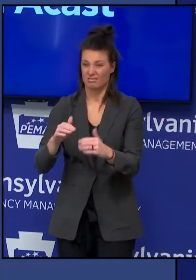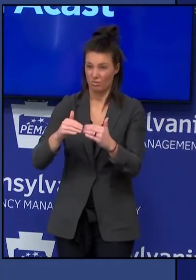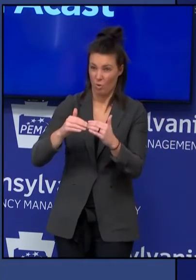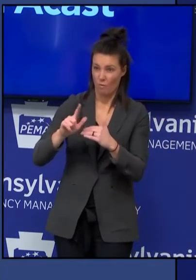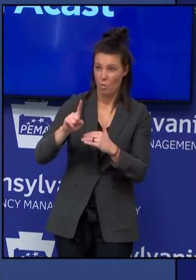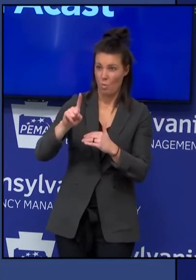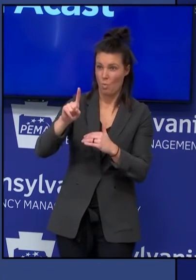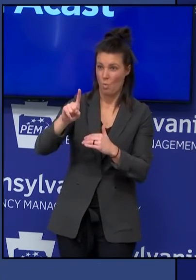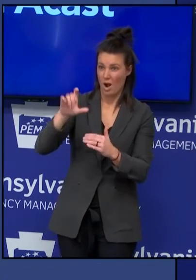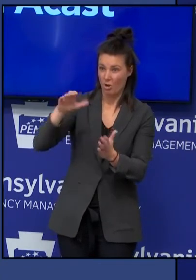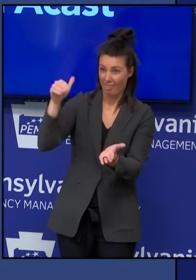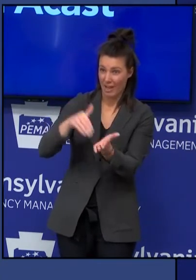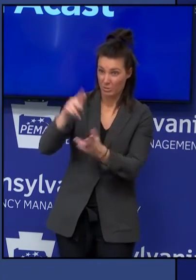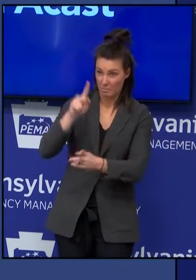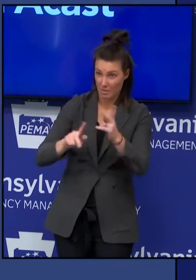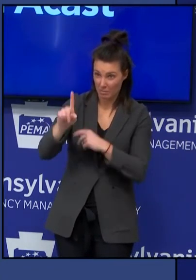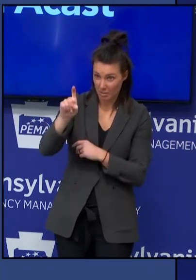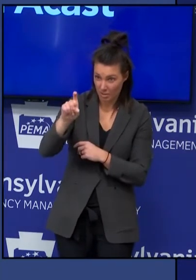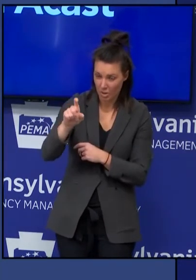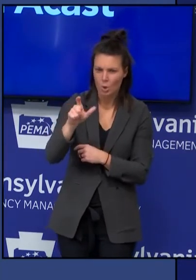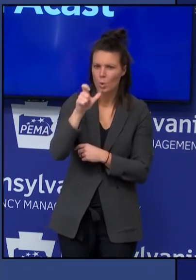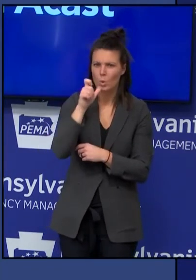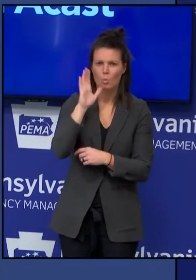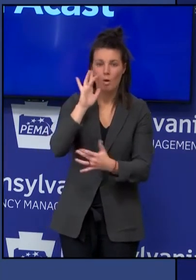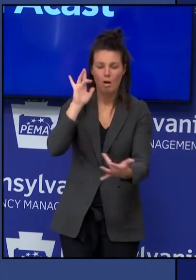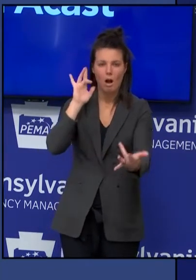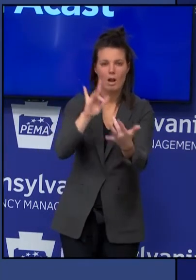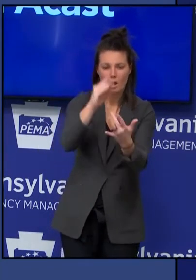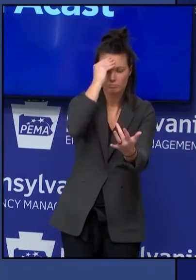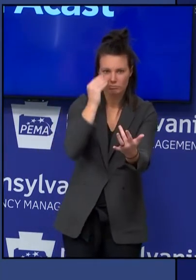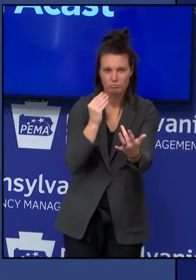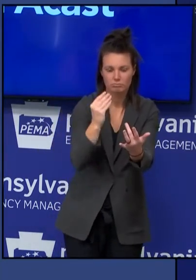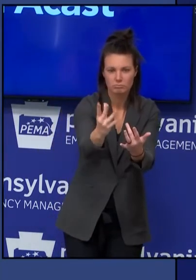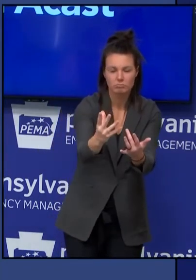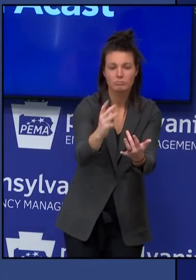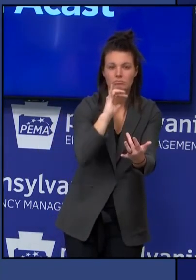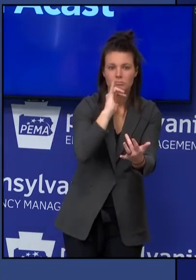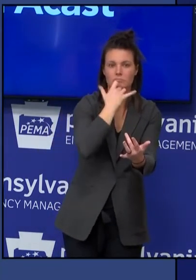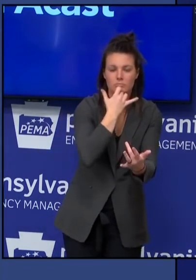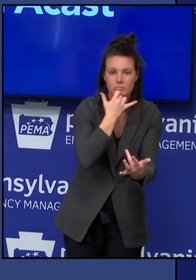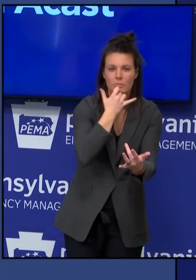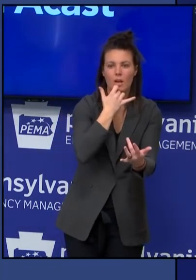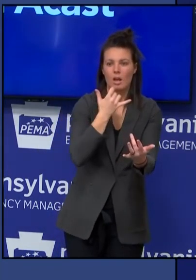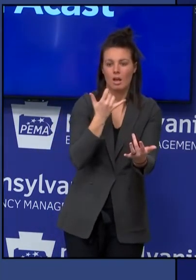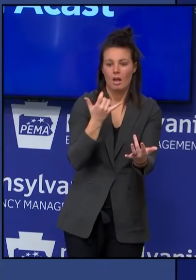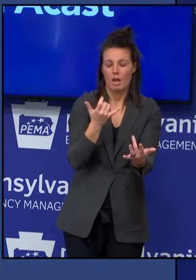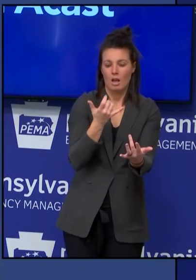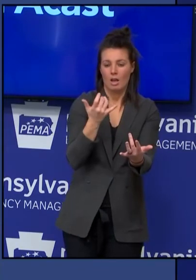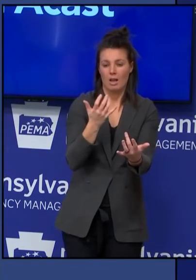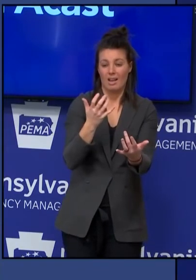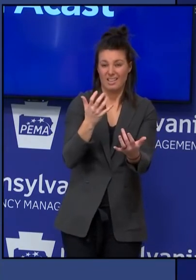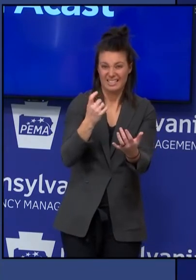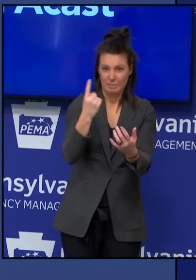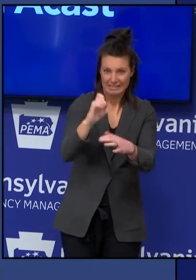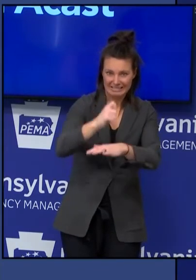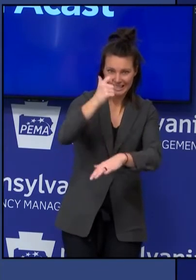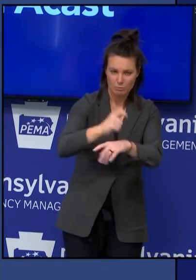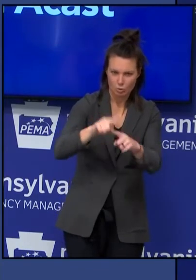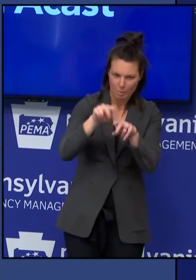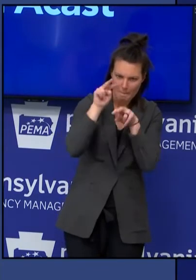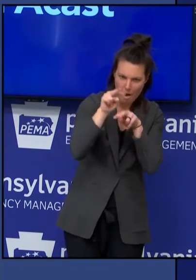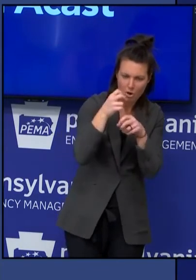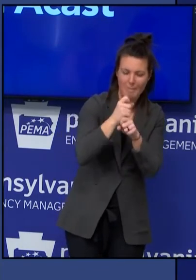100,000 people. Who is going to be getting in touch with them, communicating with them, and does the state have any mechanism in place to monitor